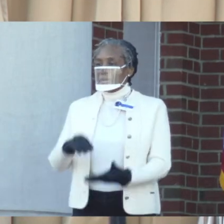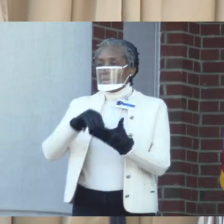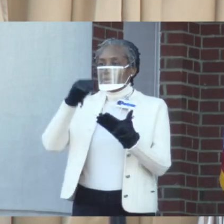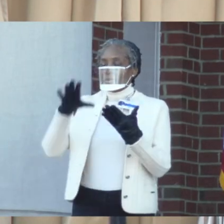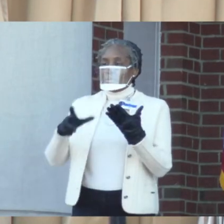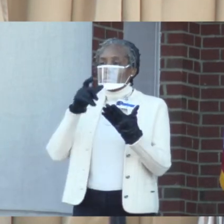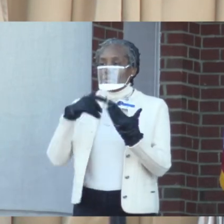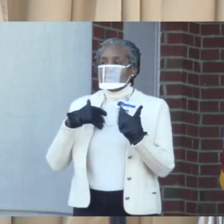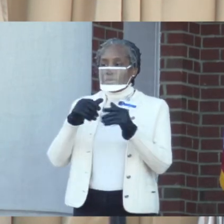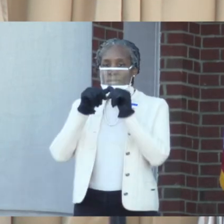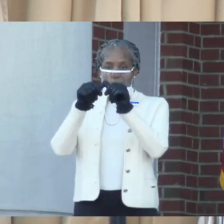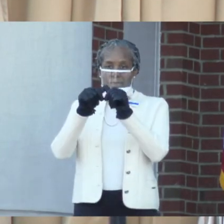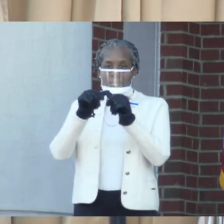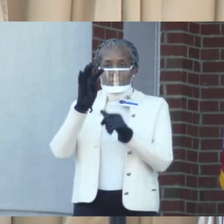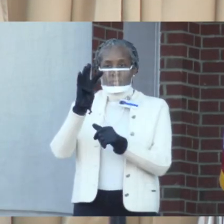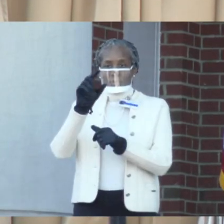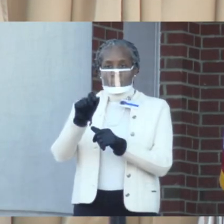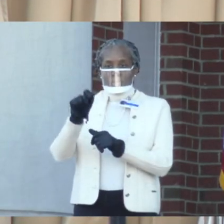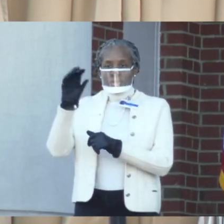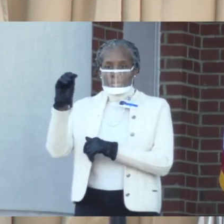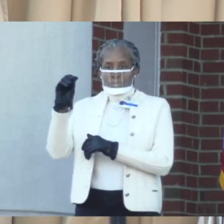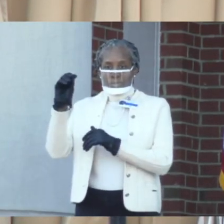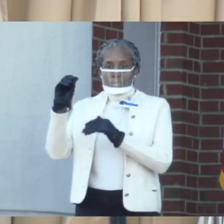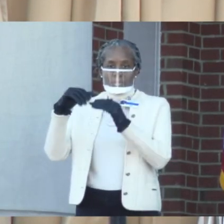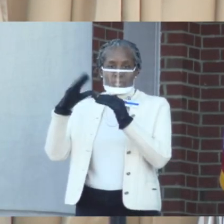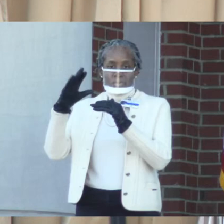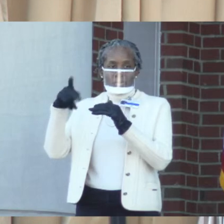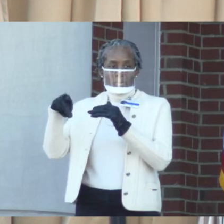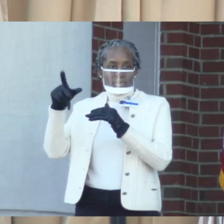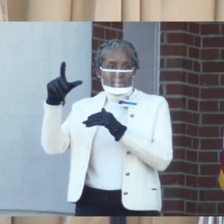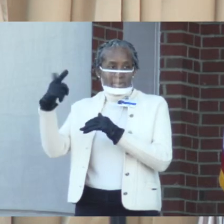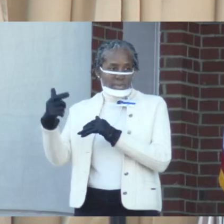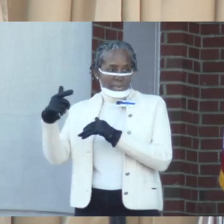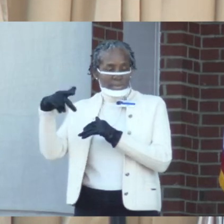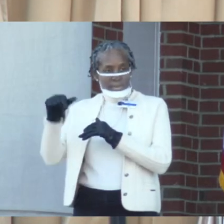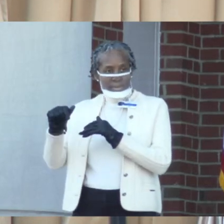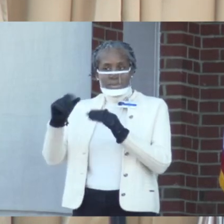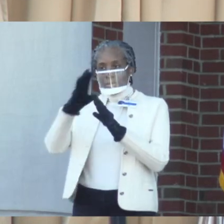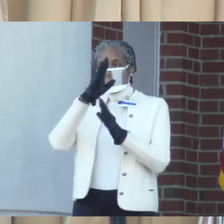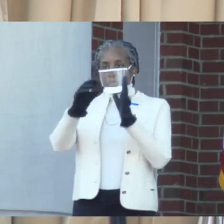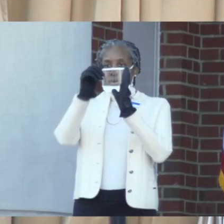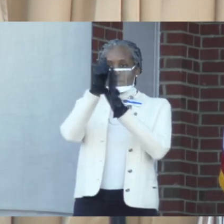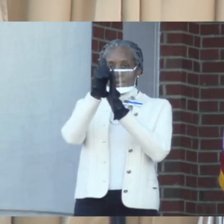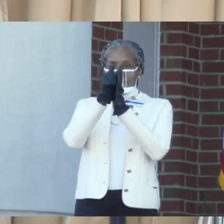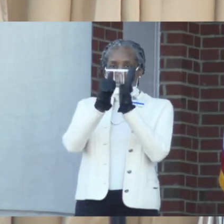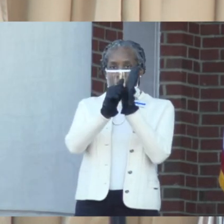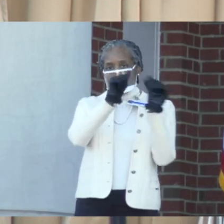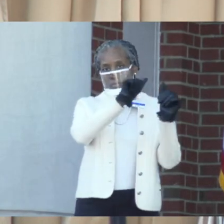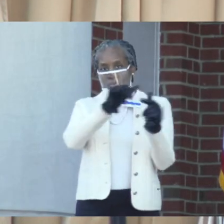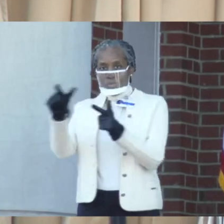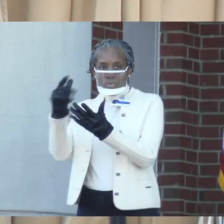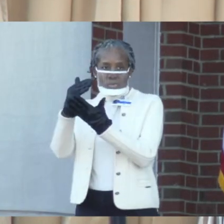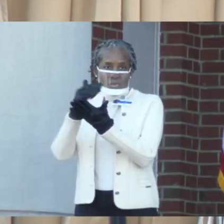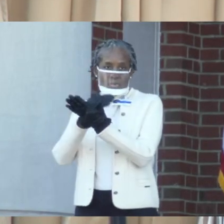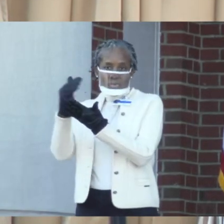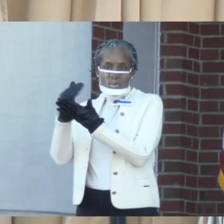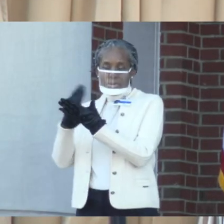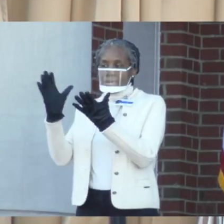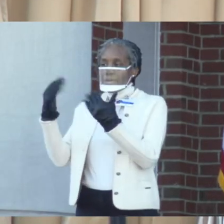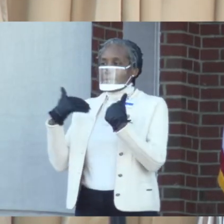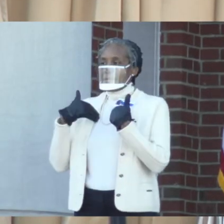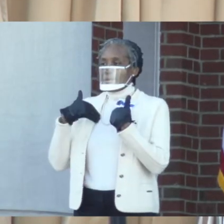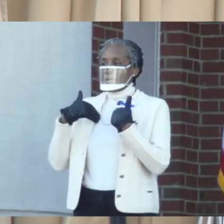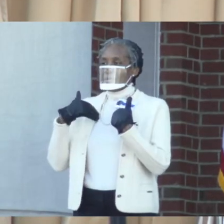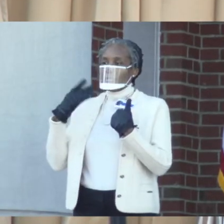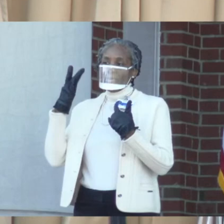Students who have maintained a 4.0 grade point average, that's straight A's in all of their classes, are wearing